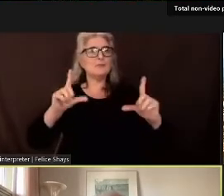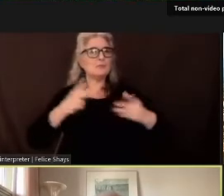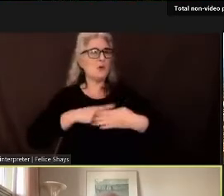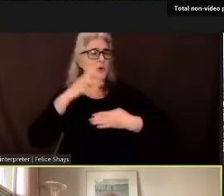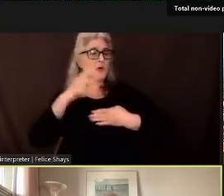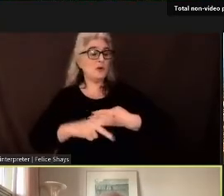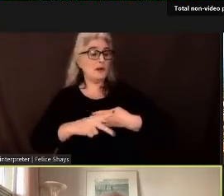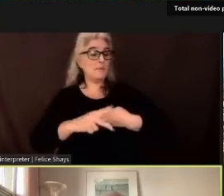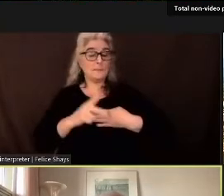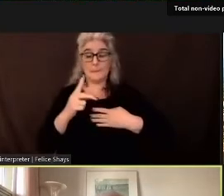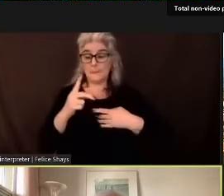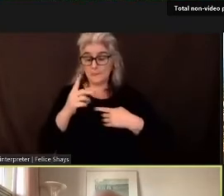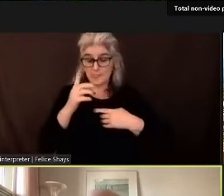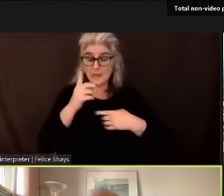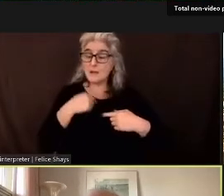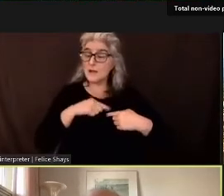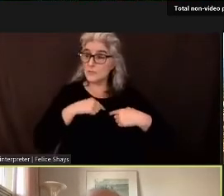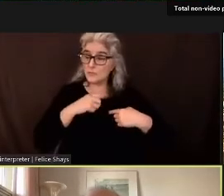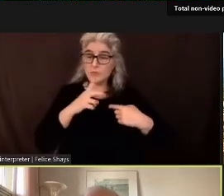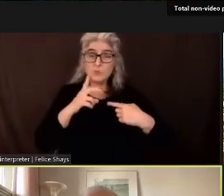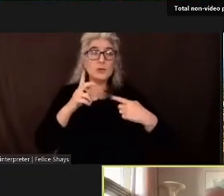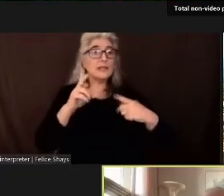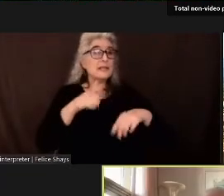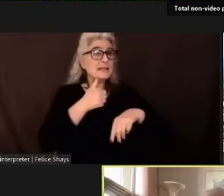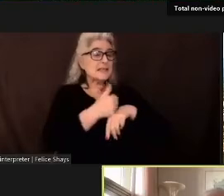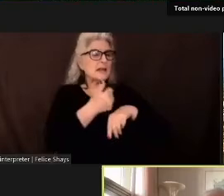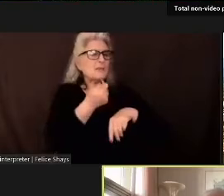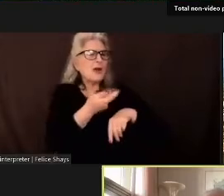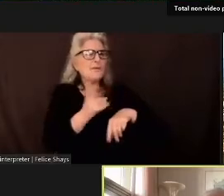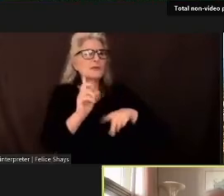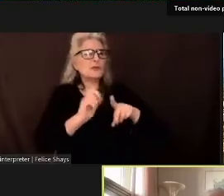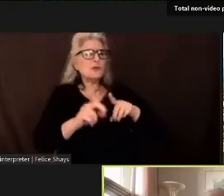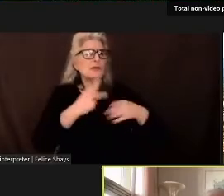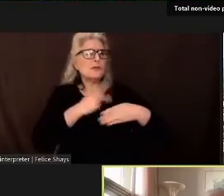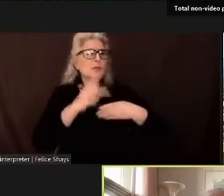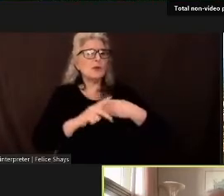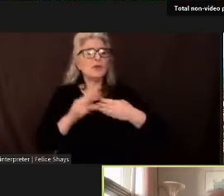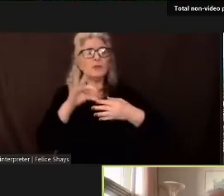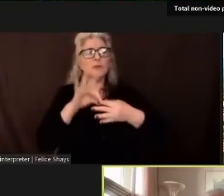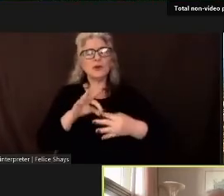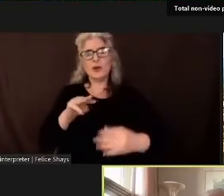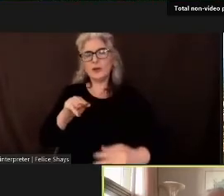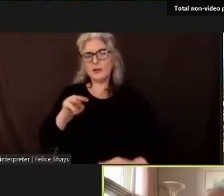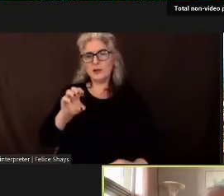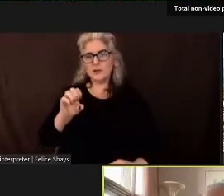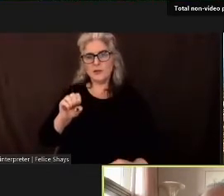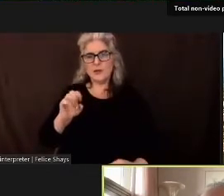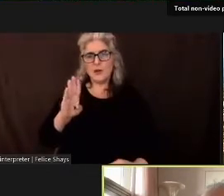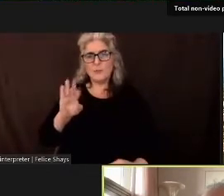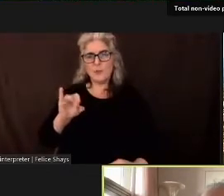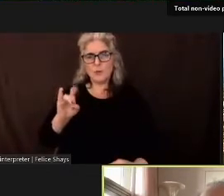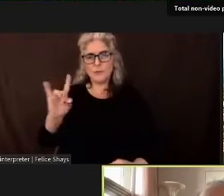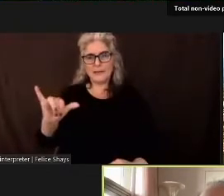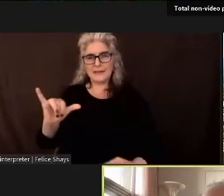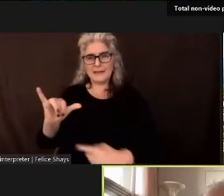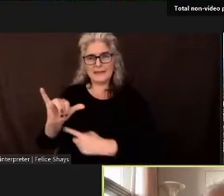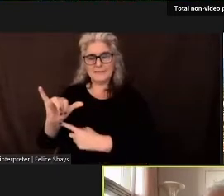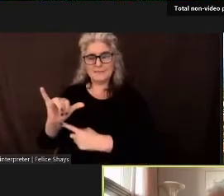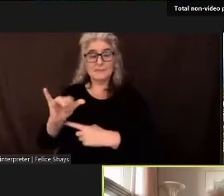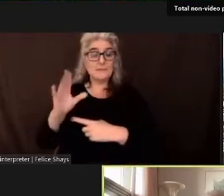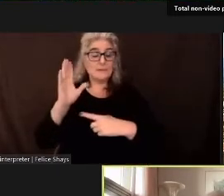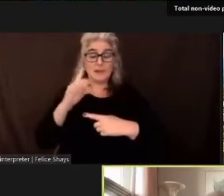developed a few programs around mobility. In 2012, with the help of a New